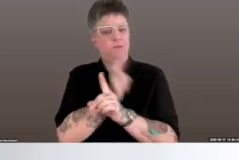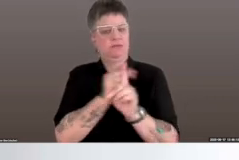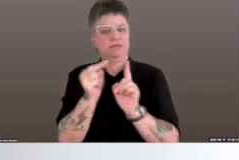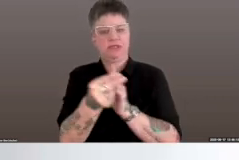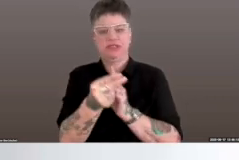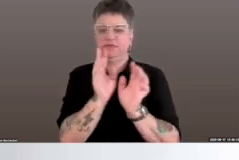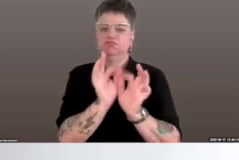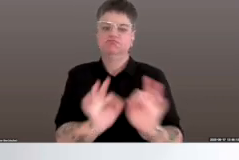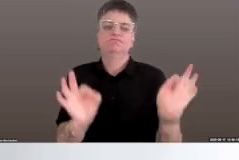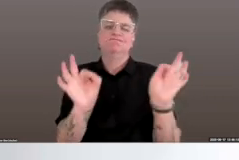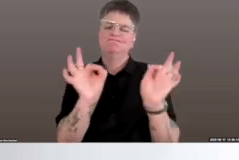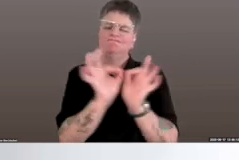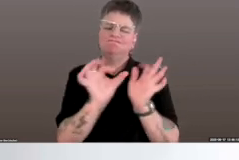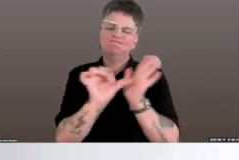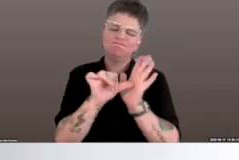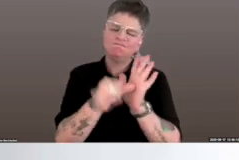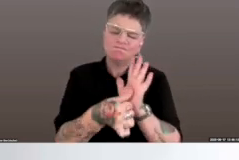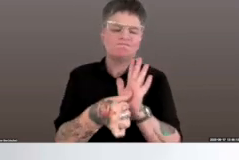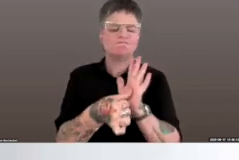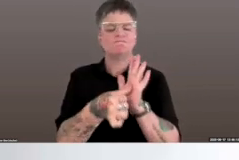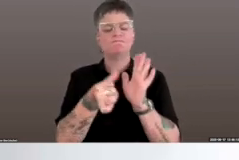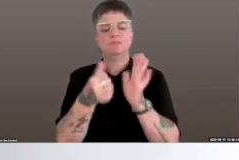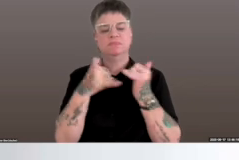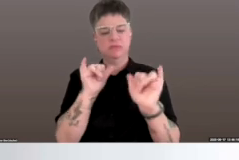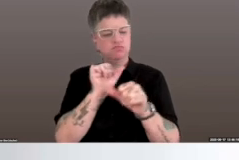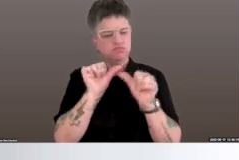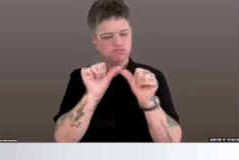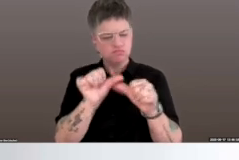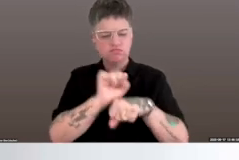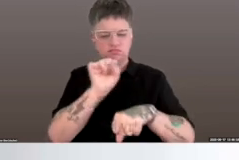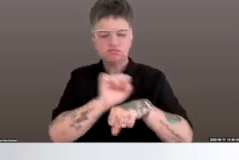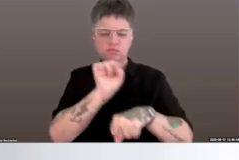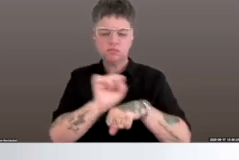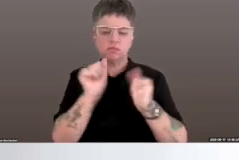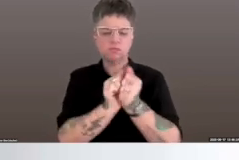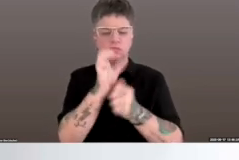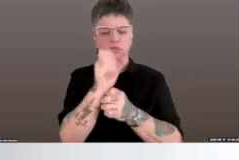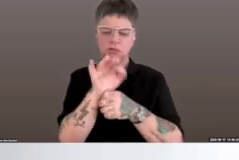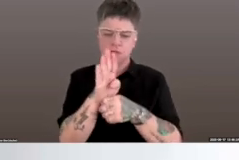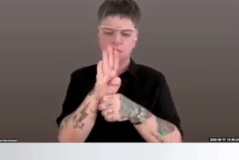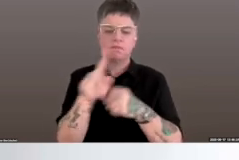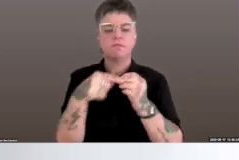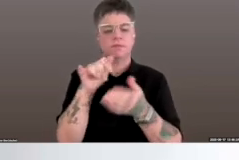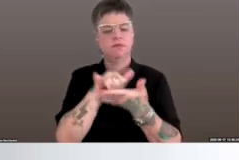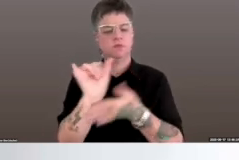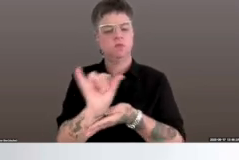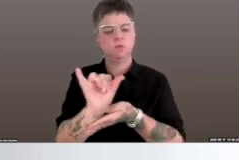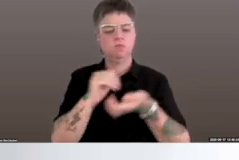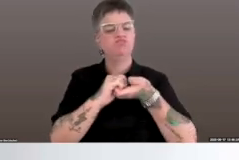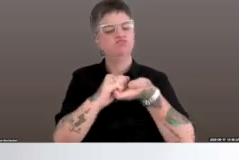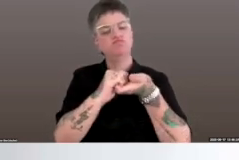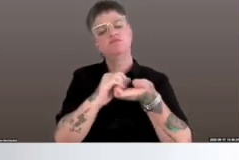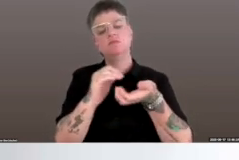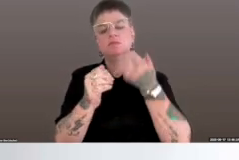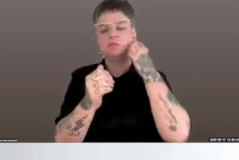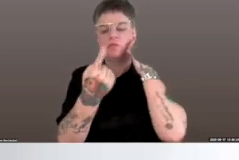absolutely imperative. So we continue to work on that, continue to work with CARB on that as well, and would urge that to be